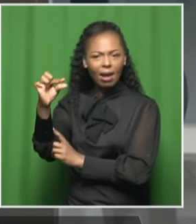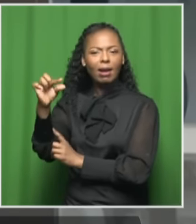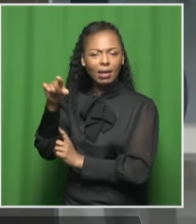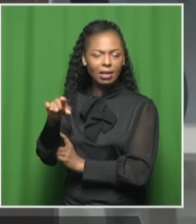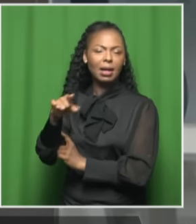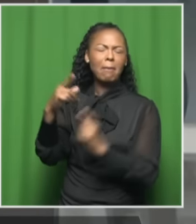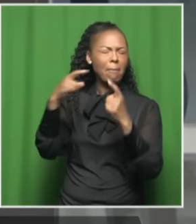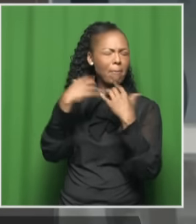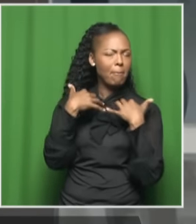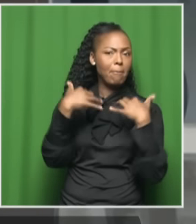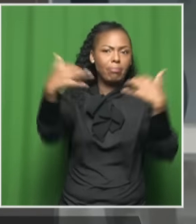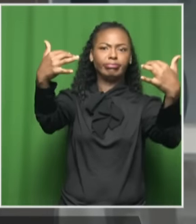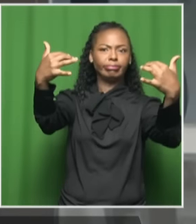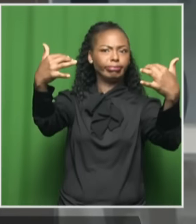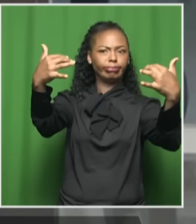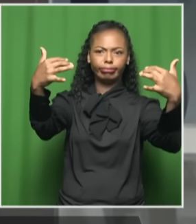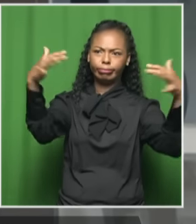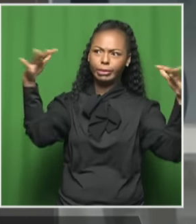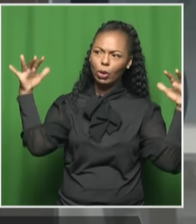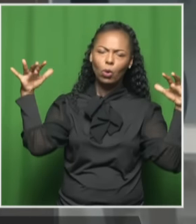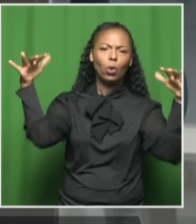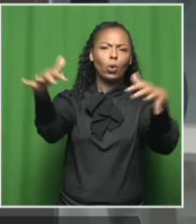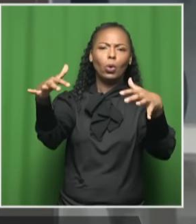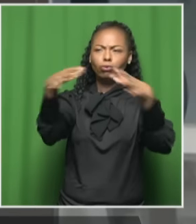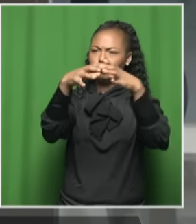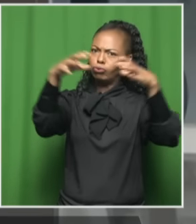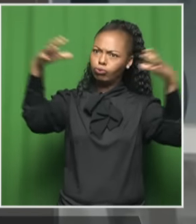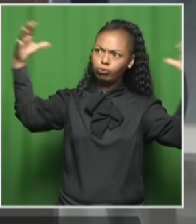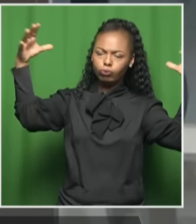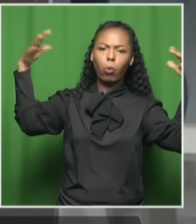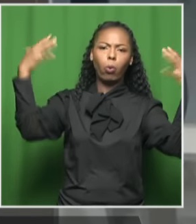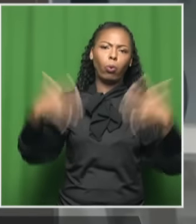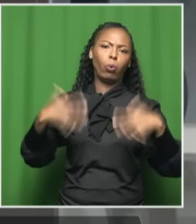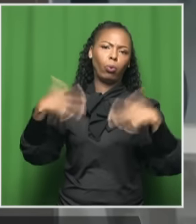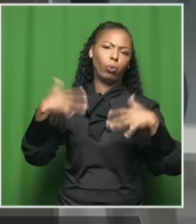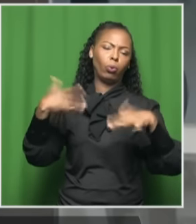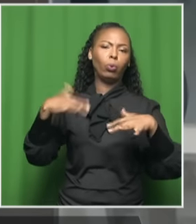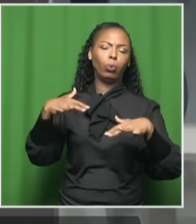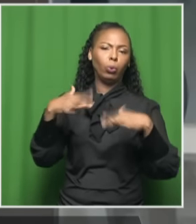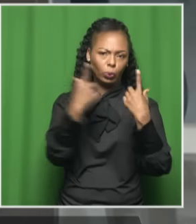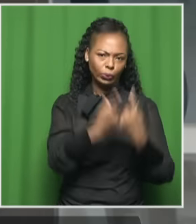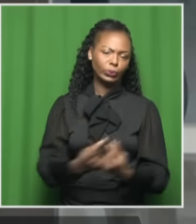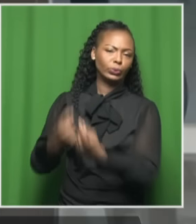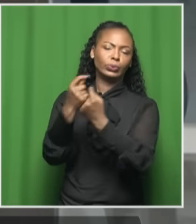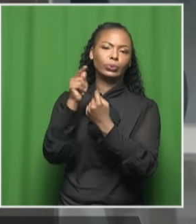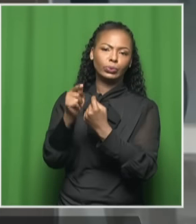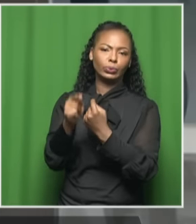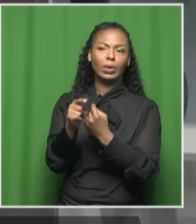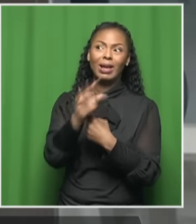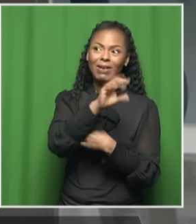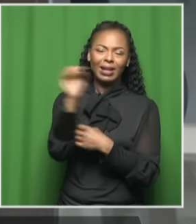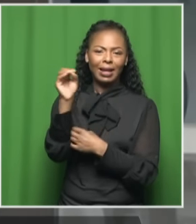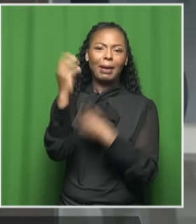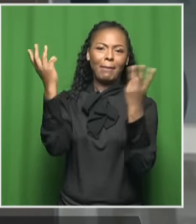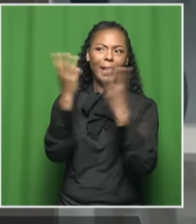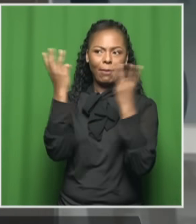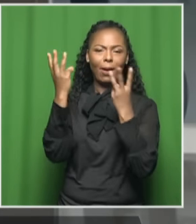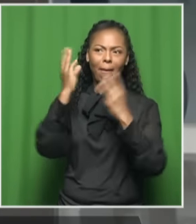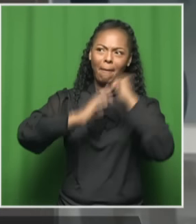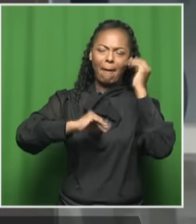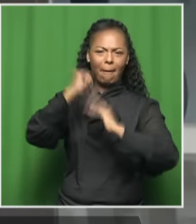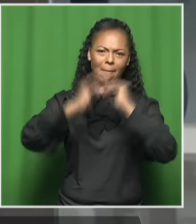because the biggest church in terms of space-wise was something that was able to host about 400 to 500 people. So to come and build